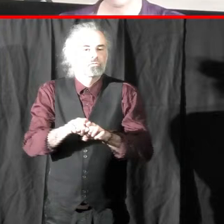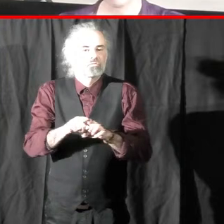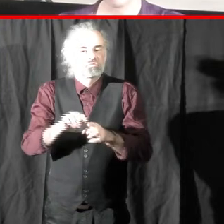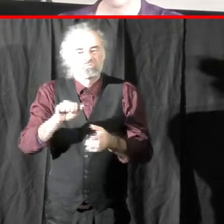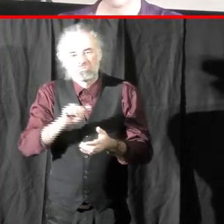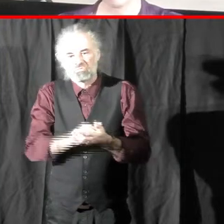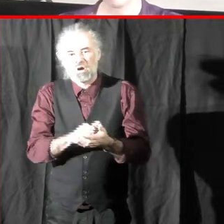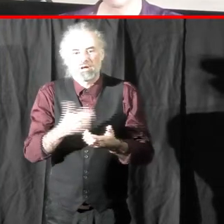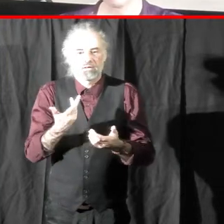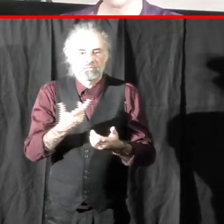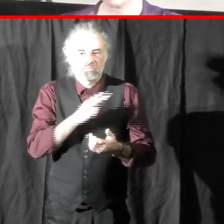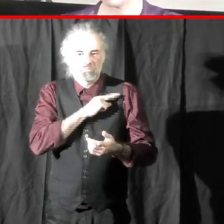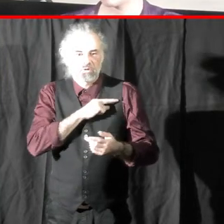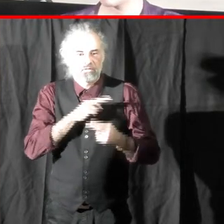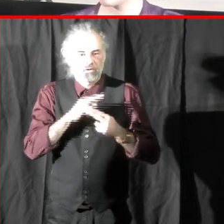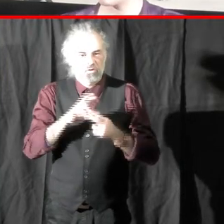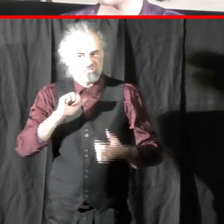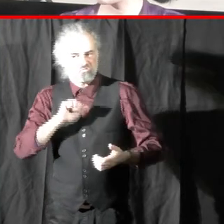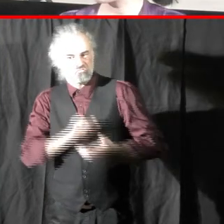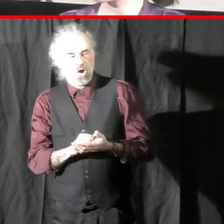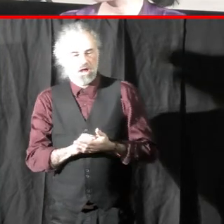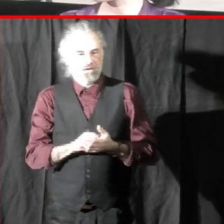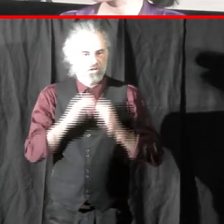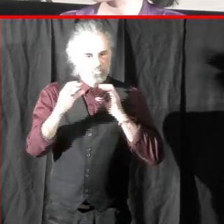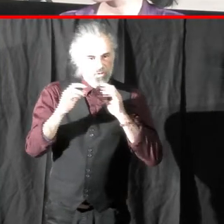from the scientist and science communicator.